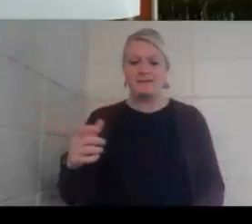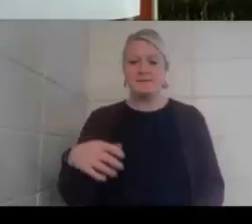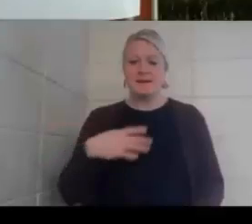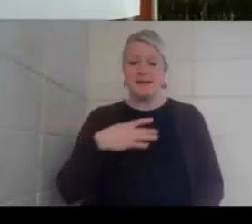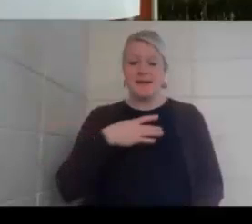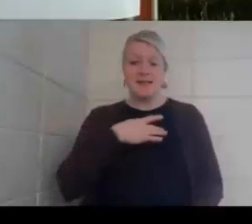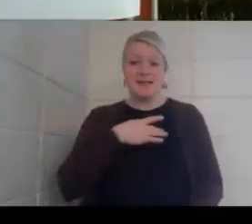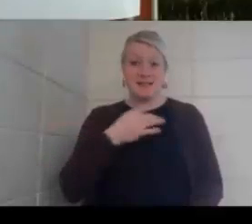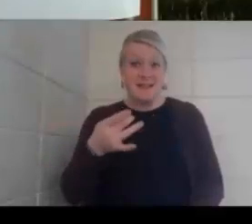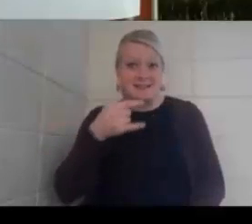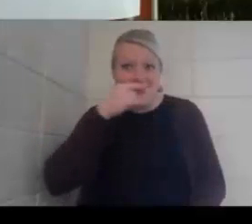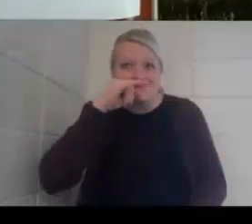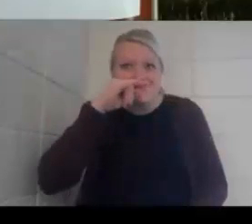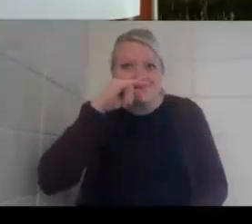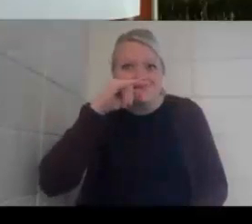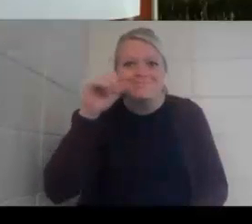they're huge.